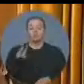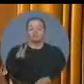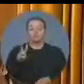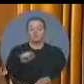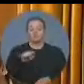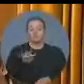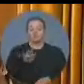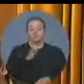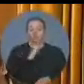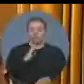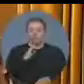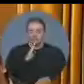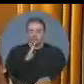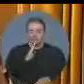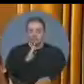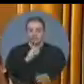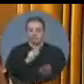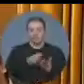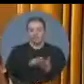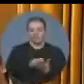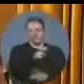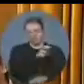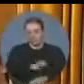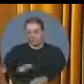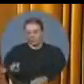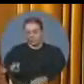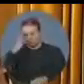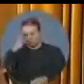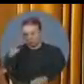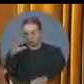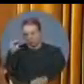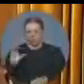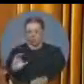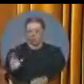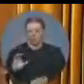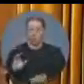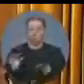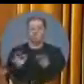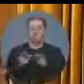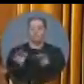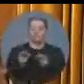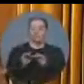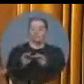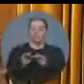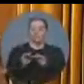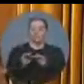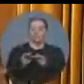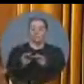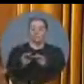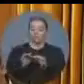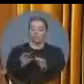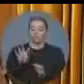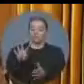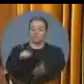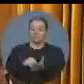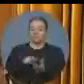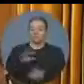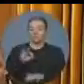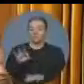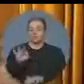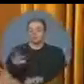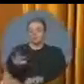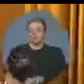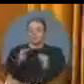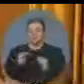Corriveau's local campaign for $4,950. On January 24th, the same day, there was a transfer from